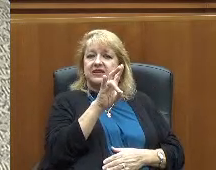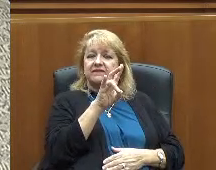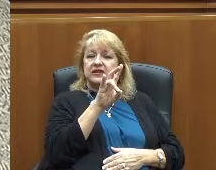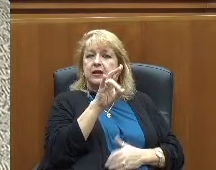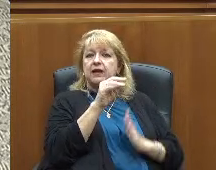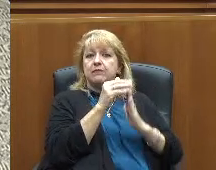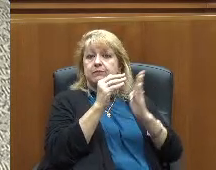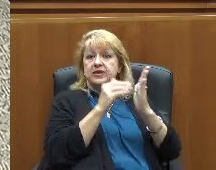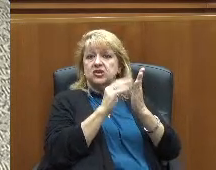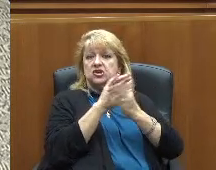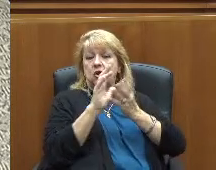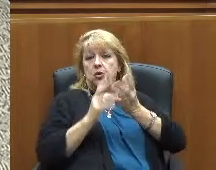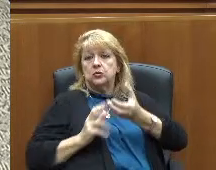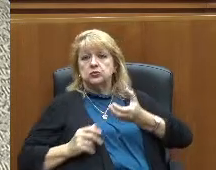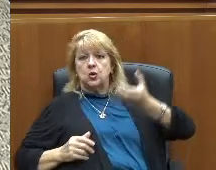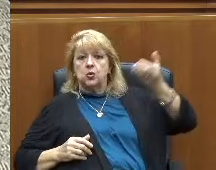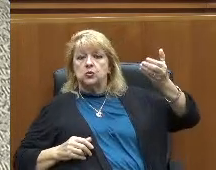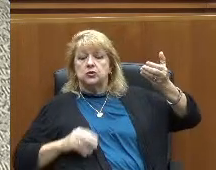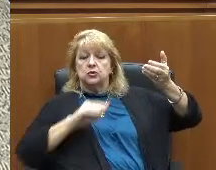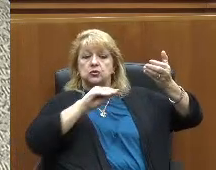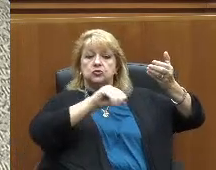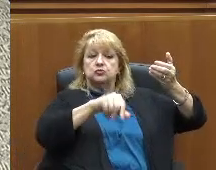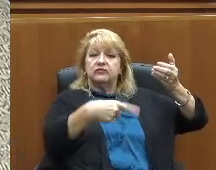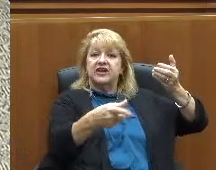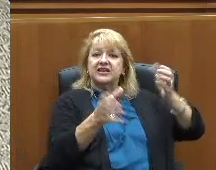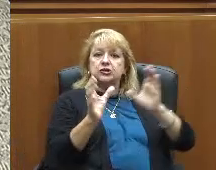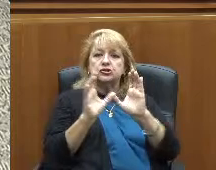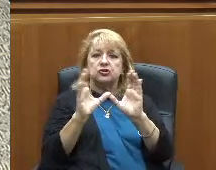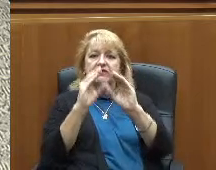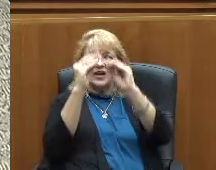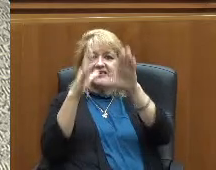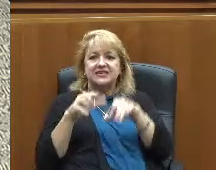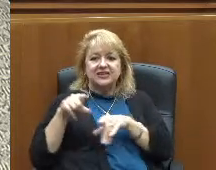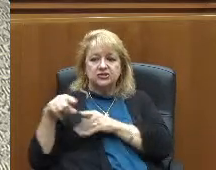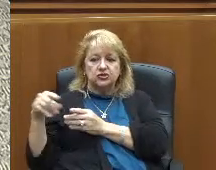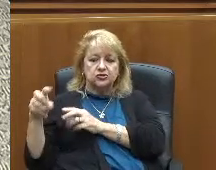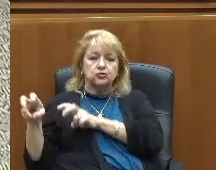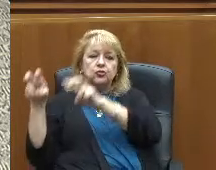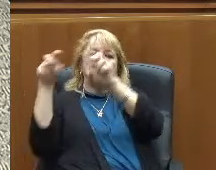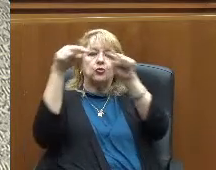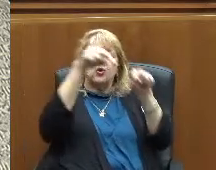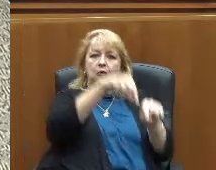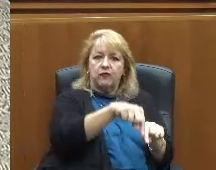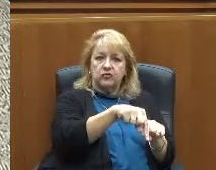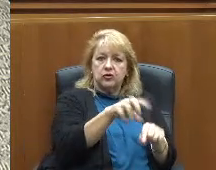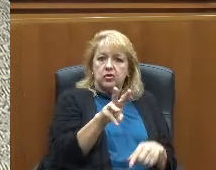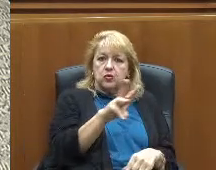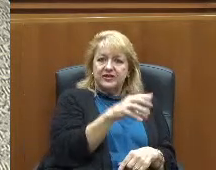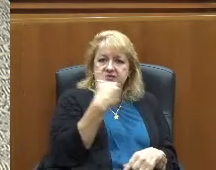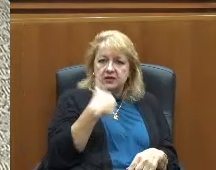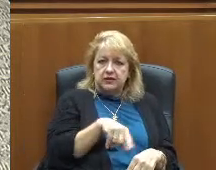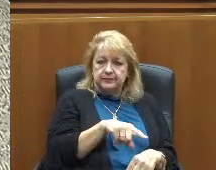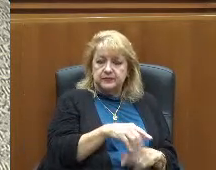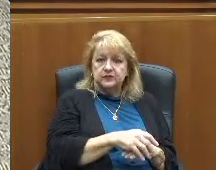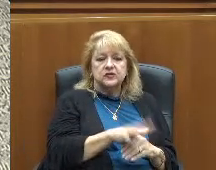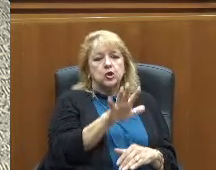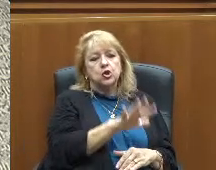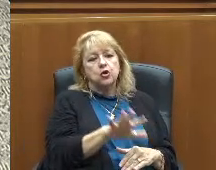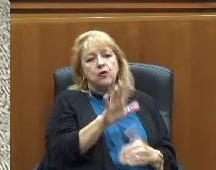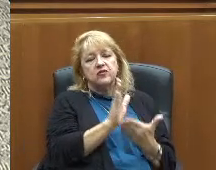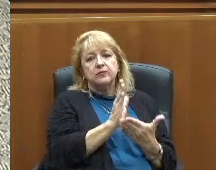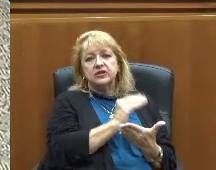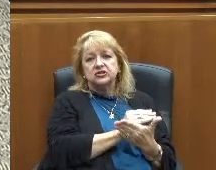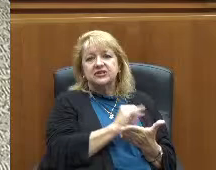this initiative to provide these certified teachers in this feeder system. Looking at our overall budget,